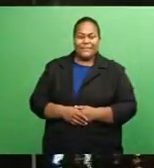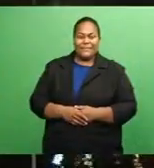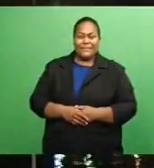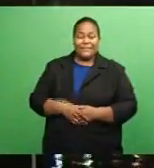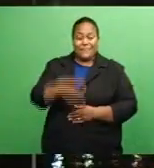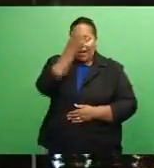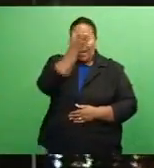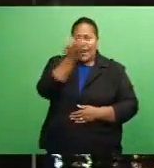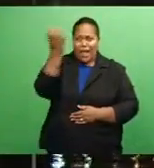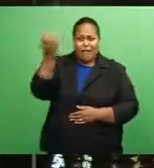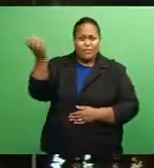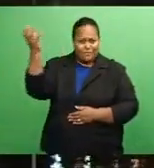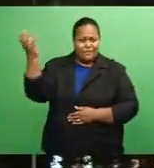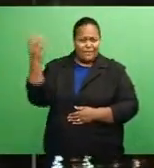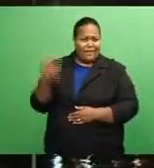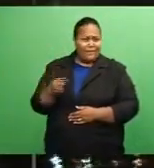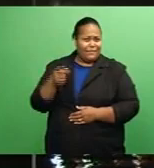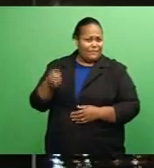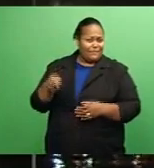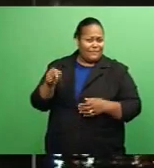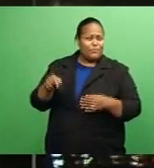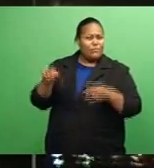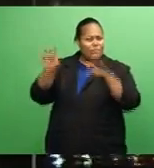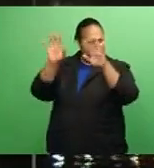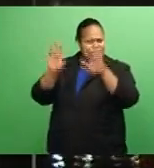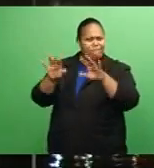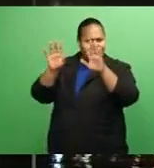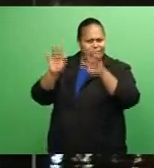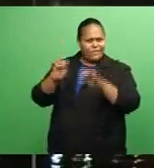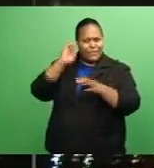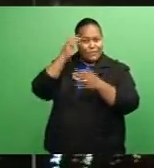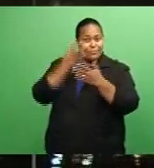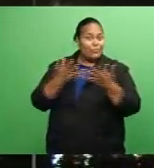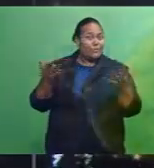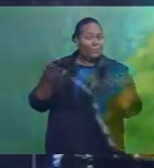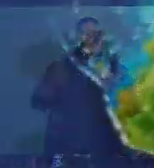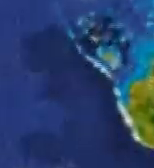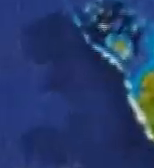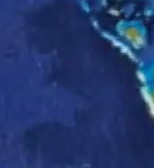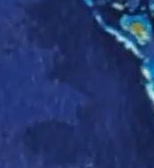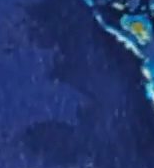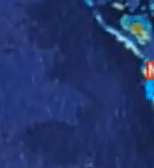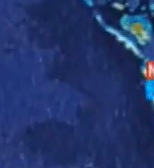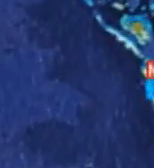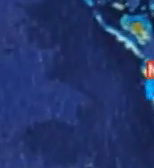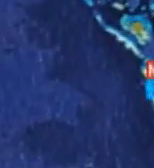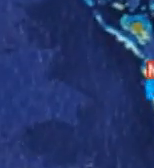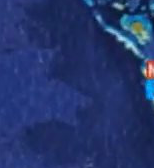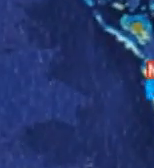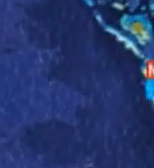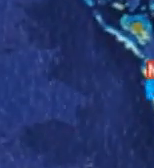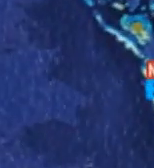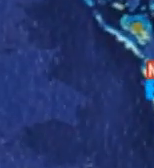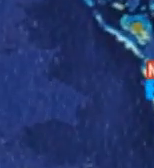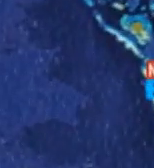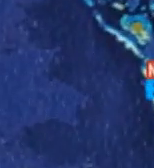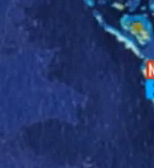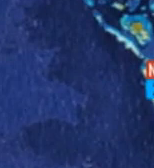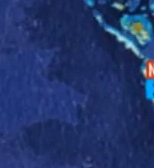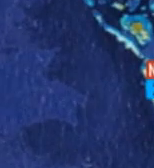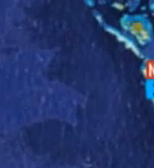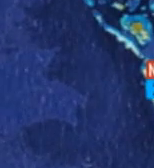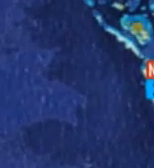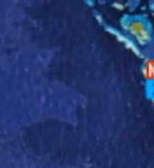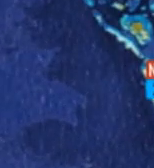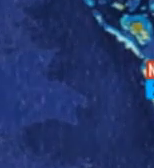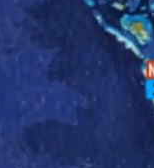Cloudy periods with some showers were experienced across the country today. In the west, fine apart from isolated